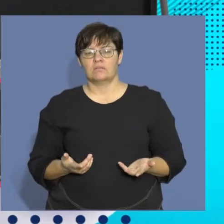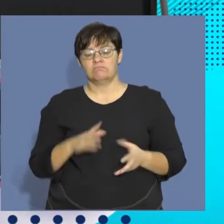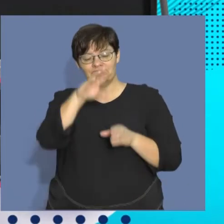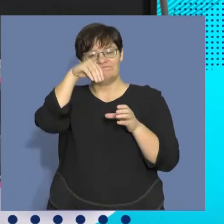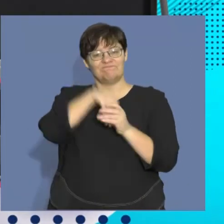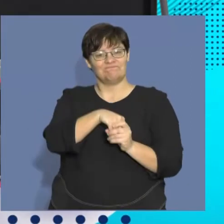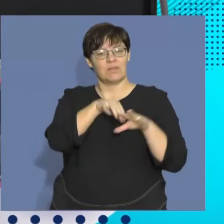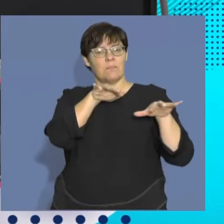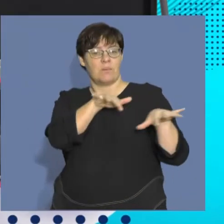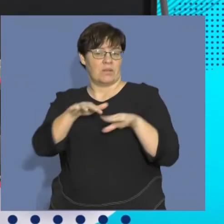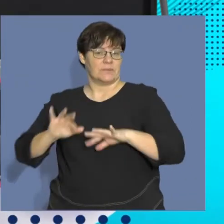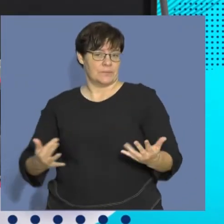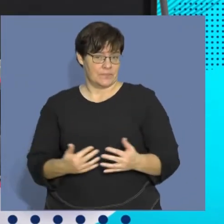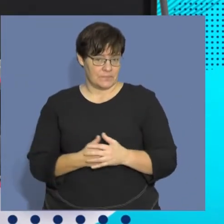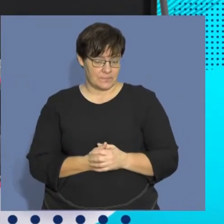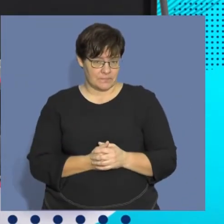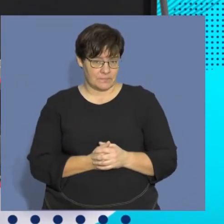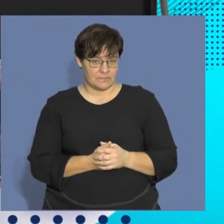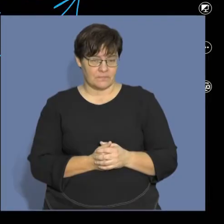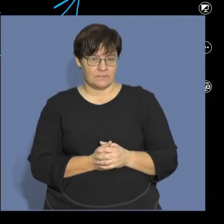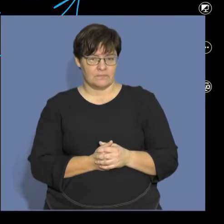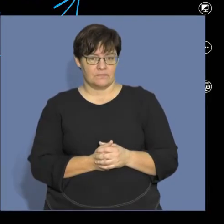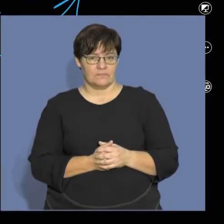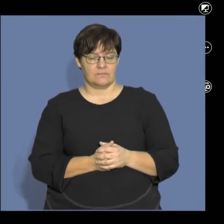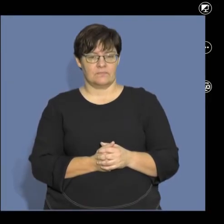to populations.